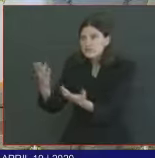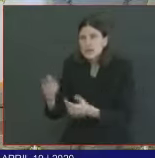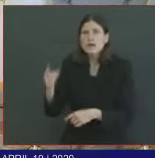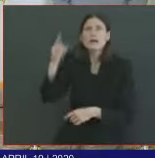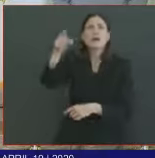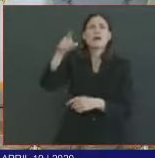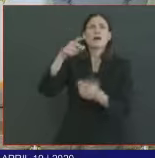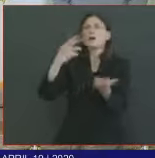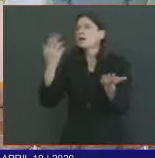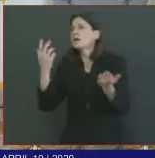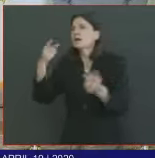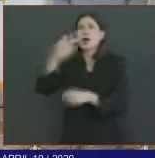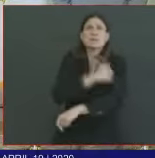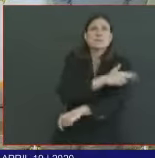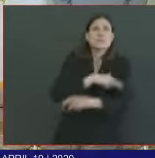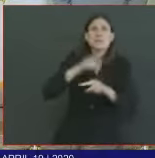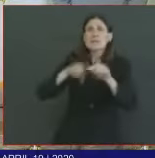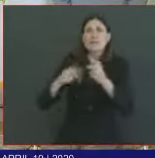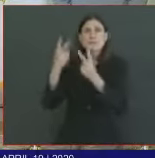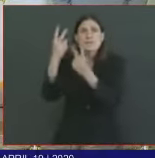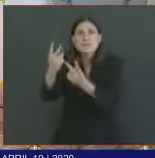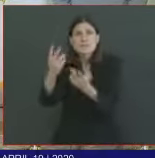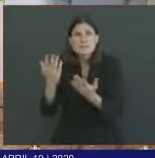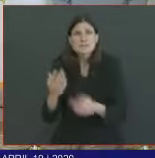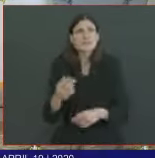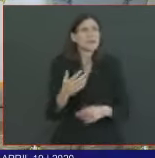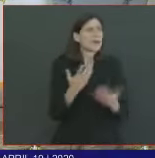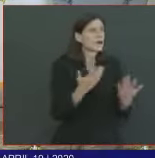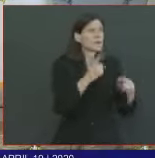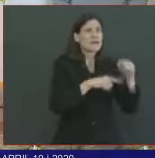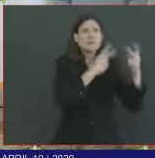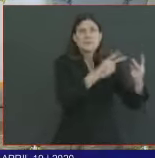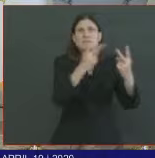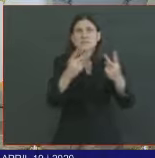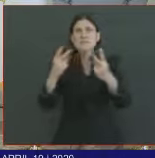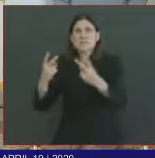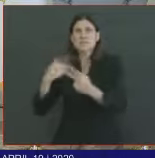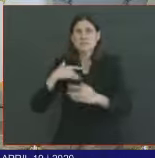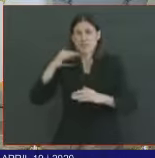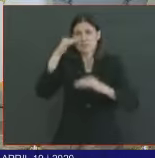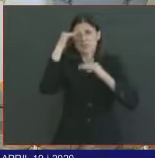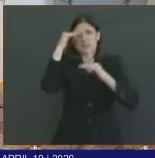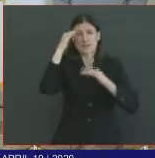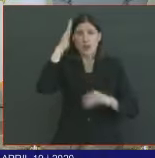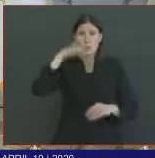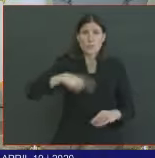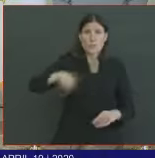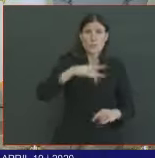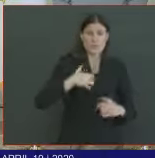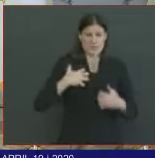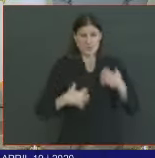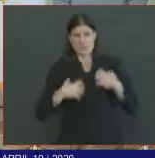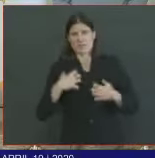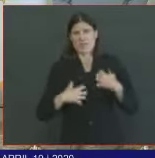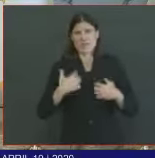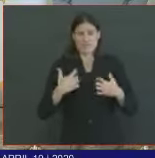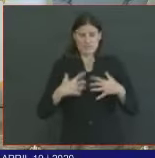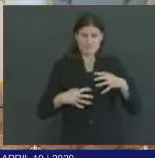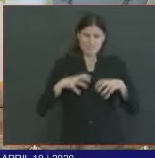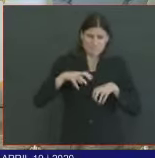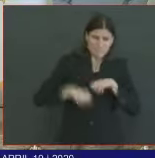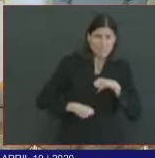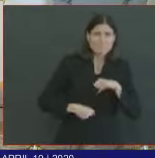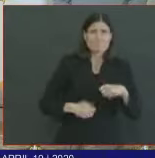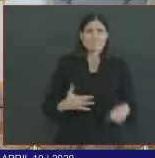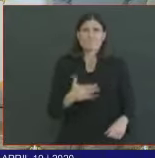in on somebody who's in a nursing home. It doesn't feel human, it doesn't feel right, it doesn't feel loving. And yet it's the way we're forced